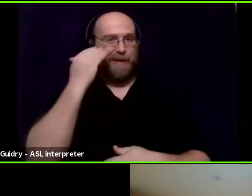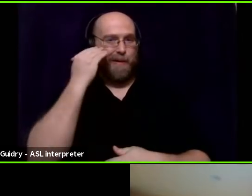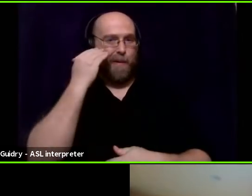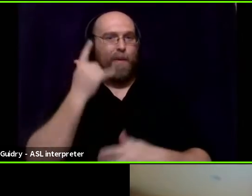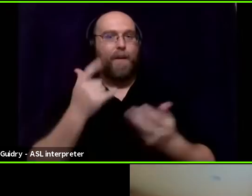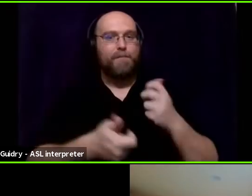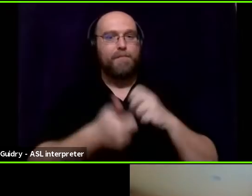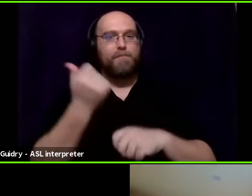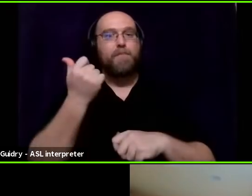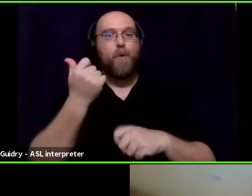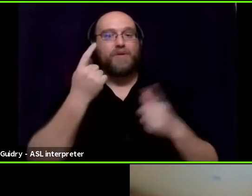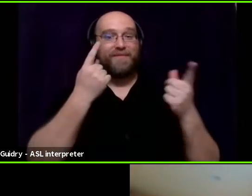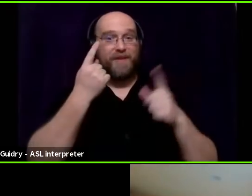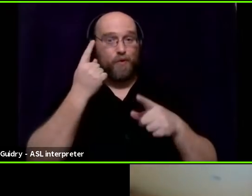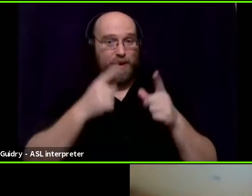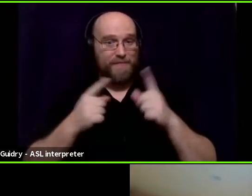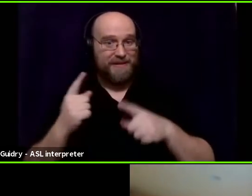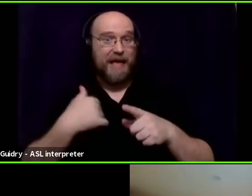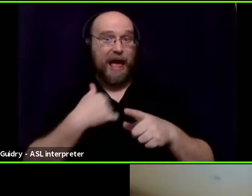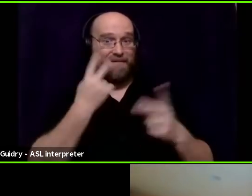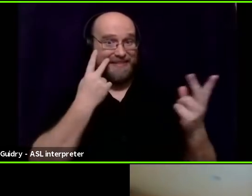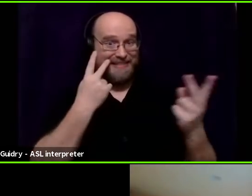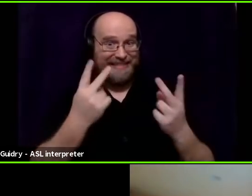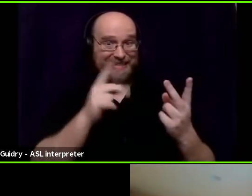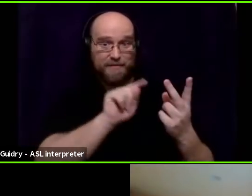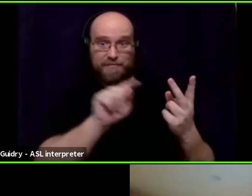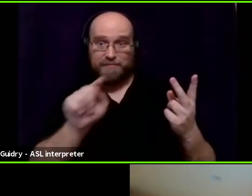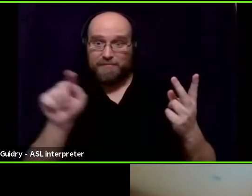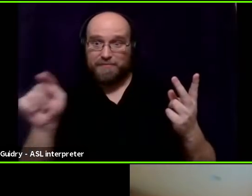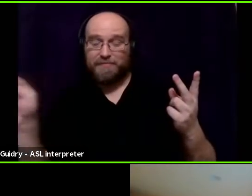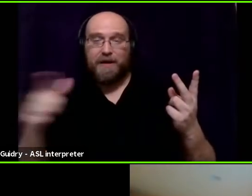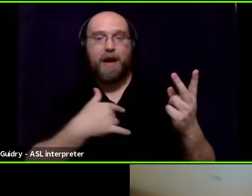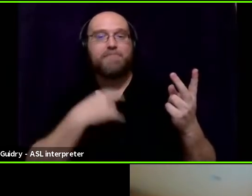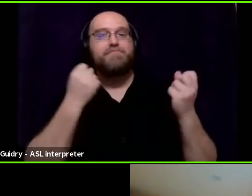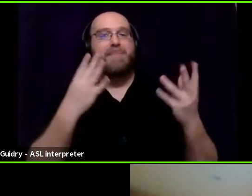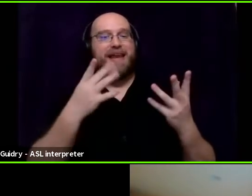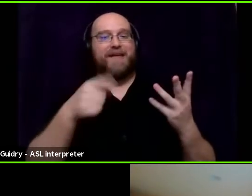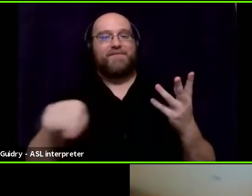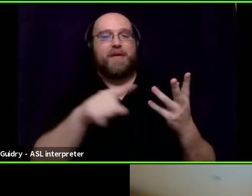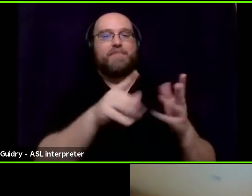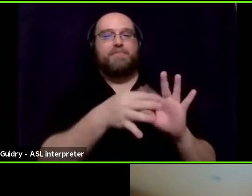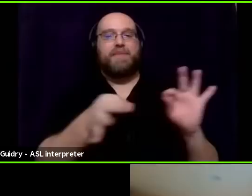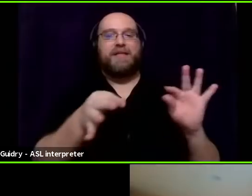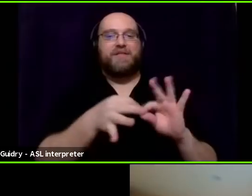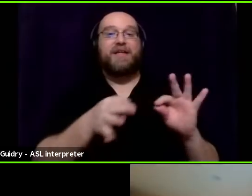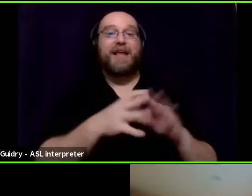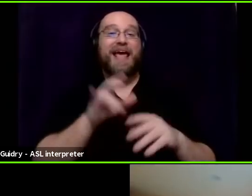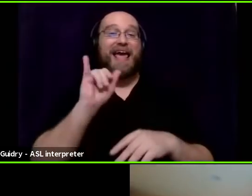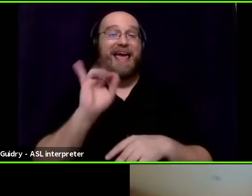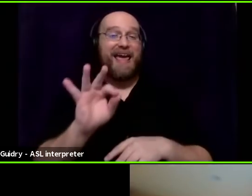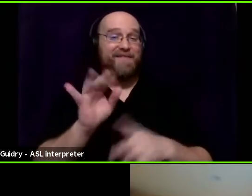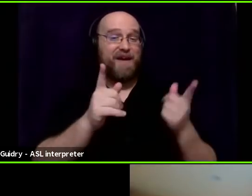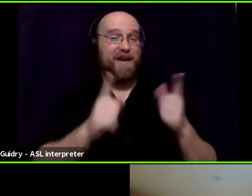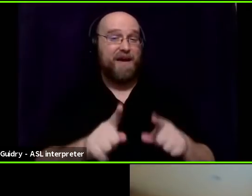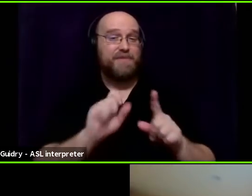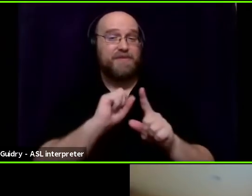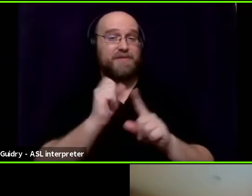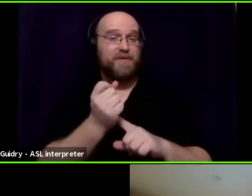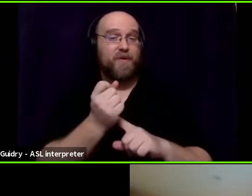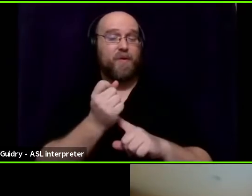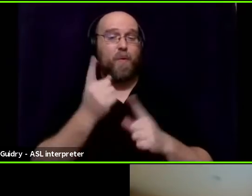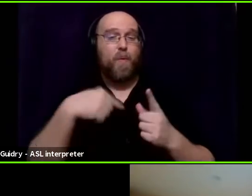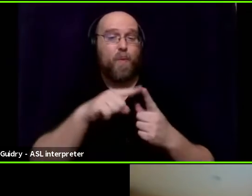have seen, a lot of them talk about in situations when people run out